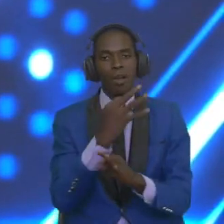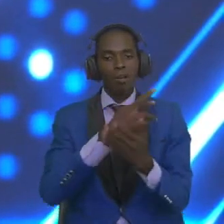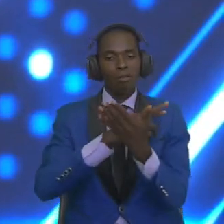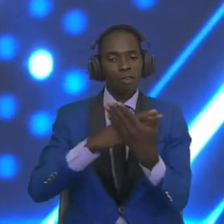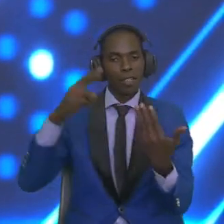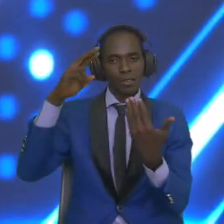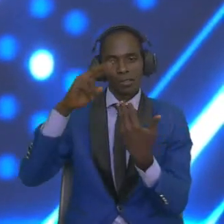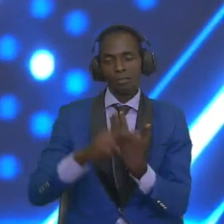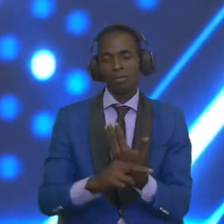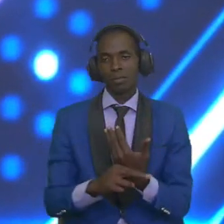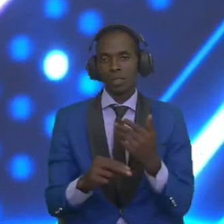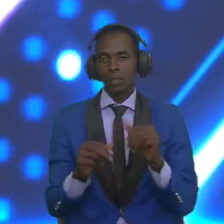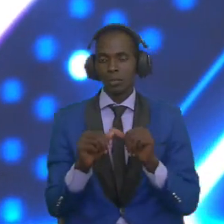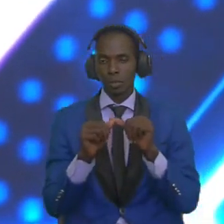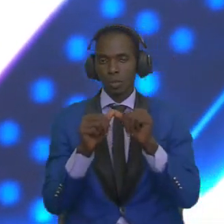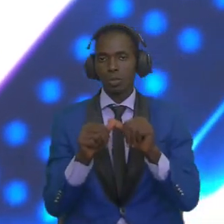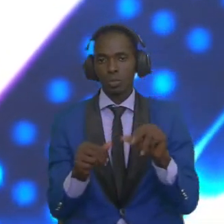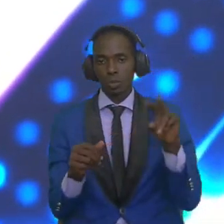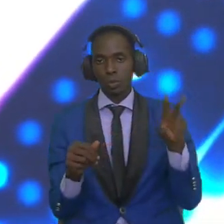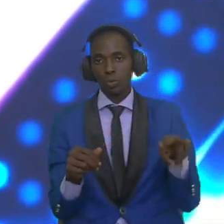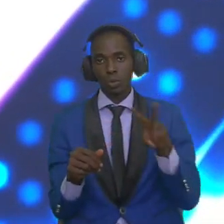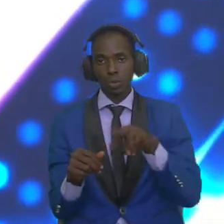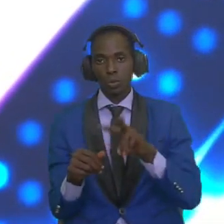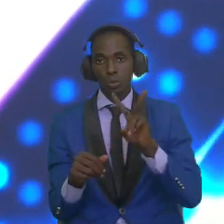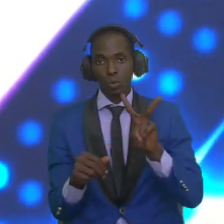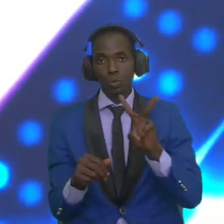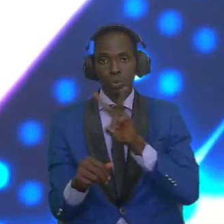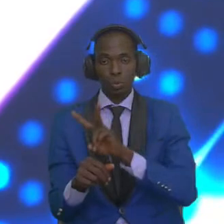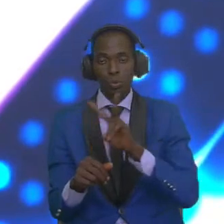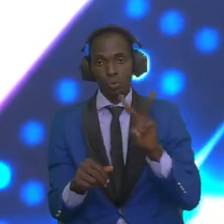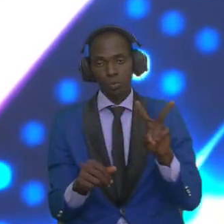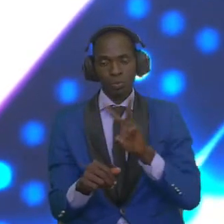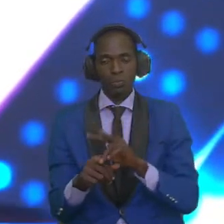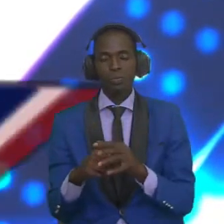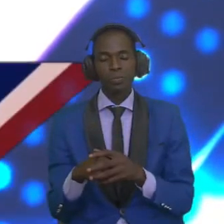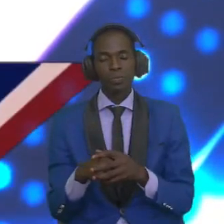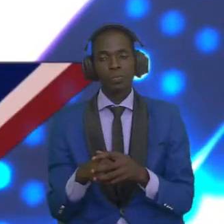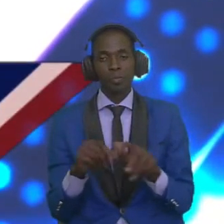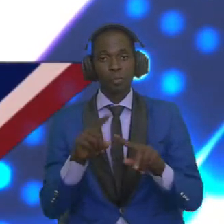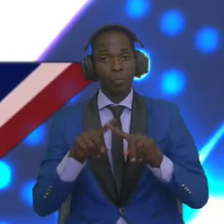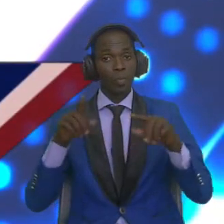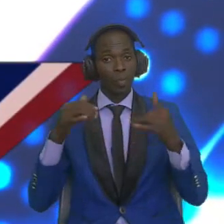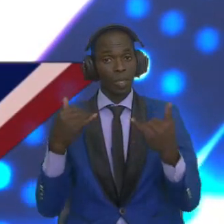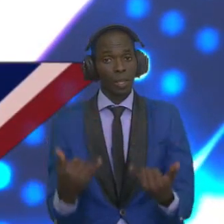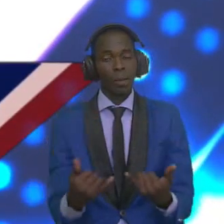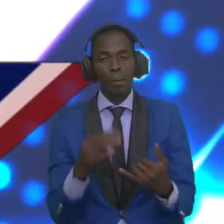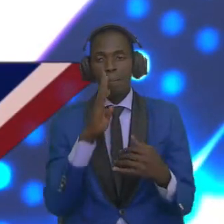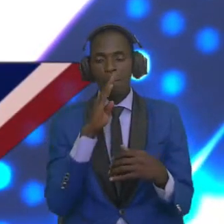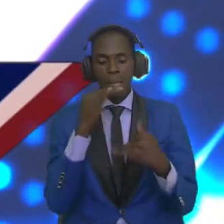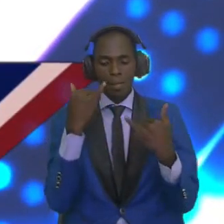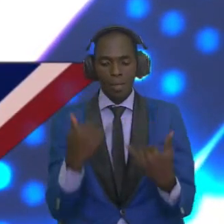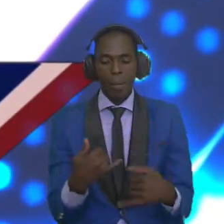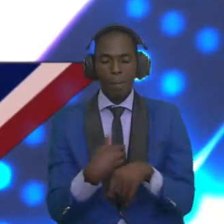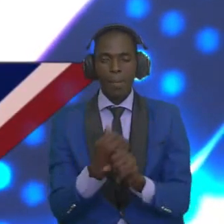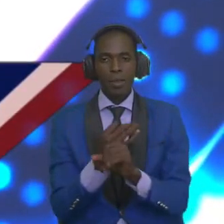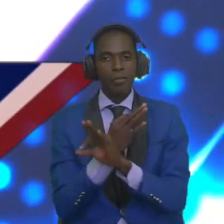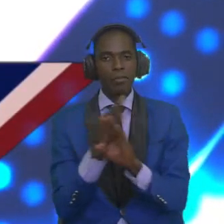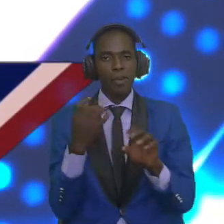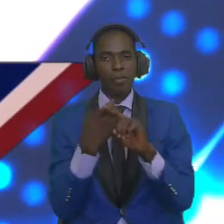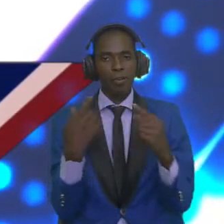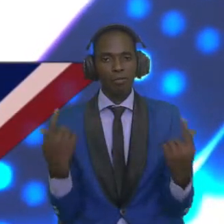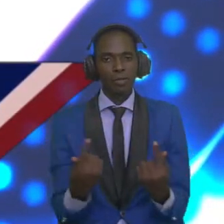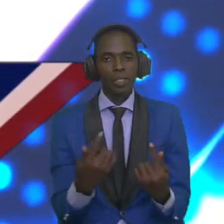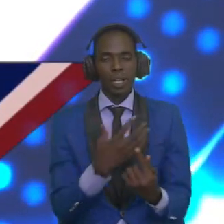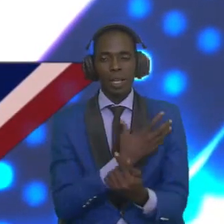And then in verse 22, he tells us in verse 22, but now be made free from sin